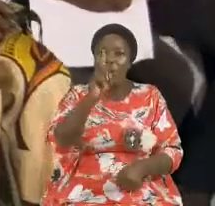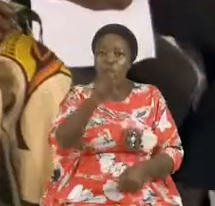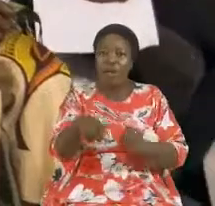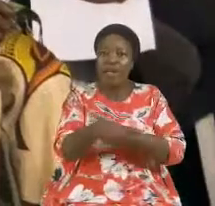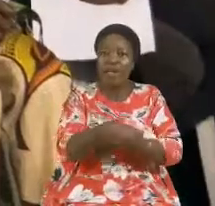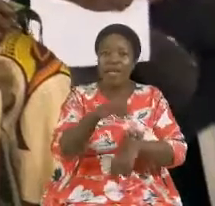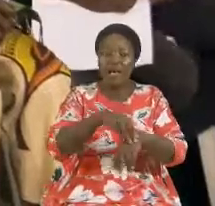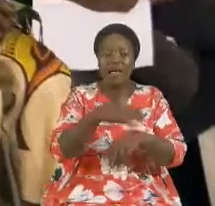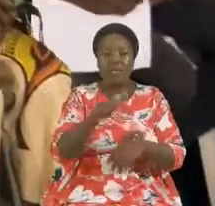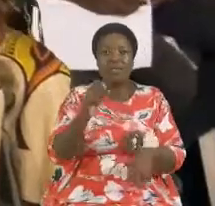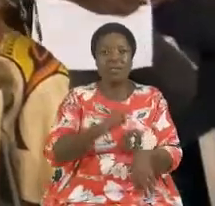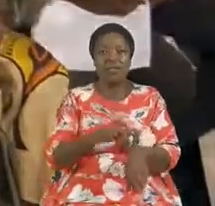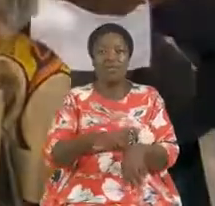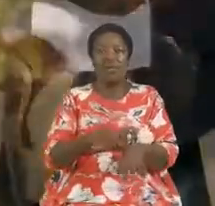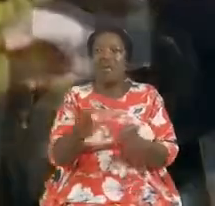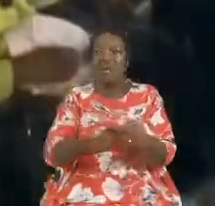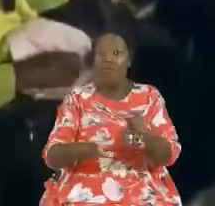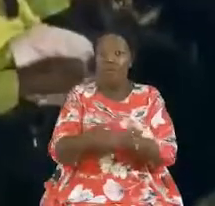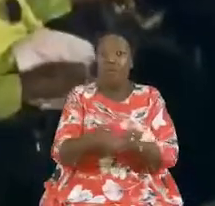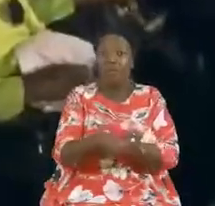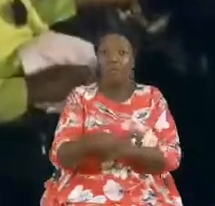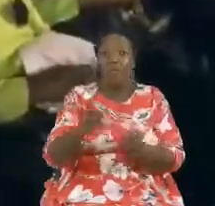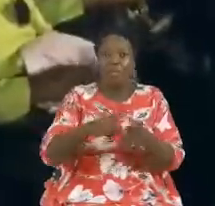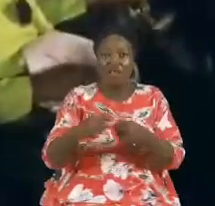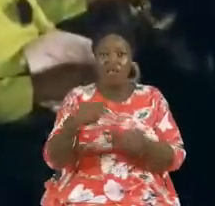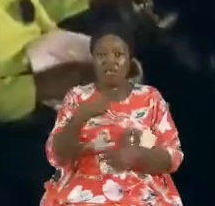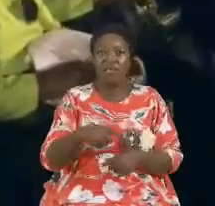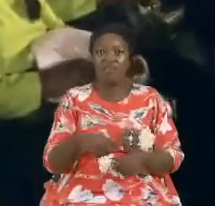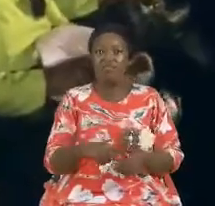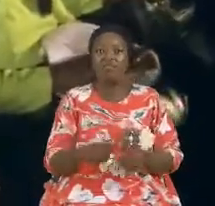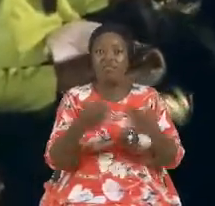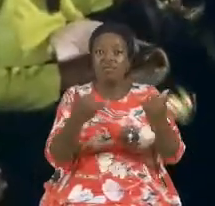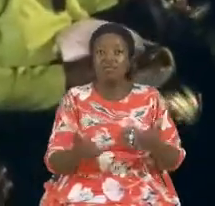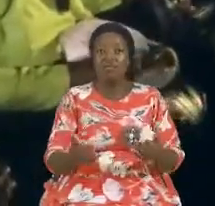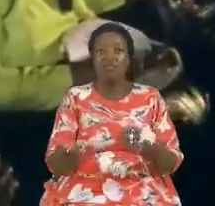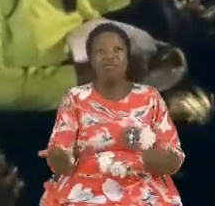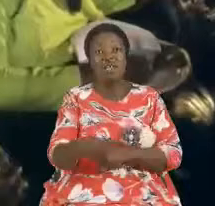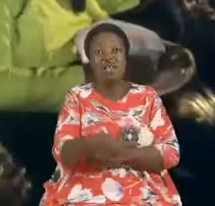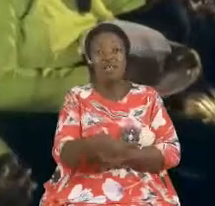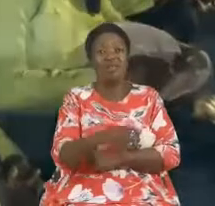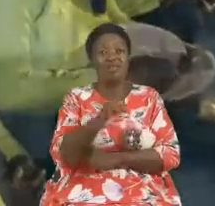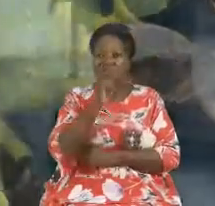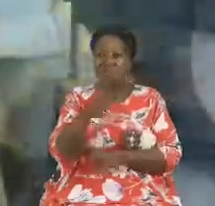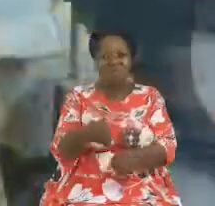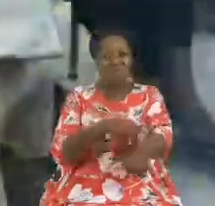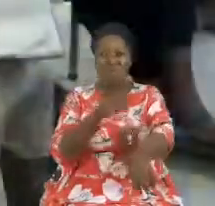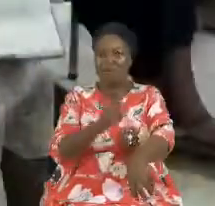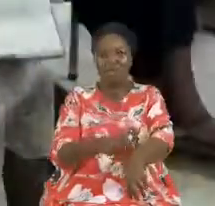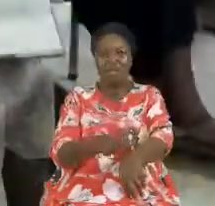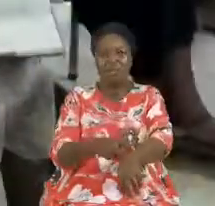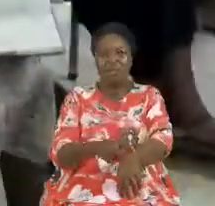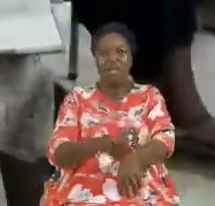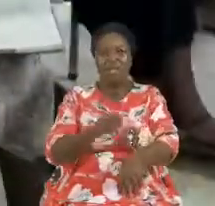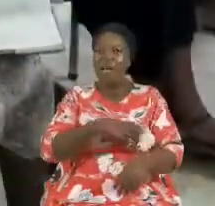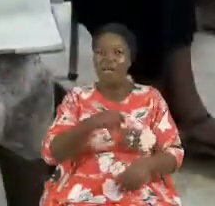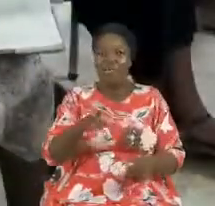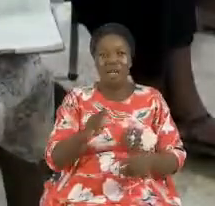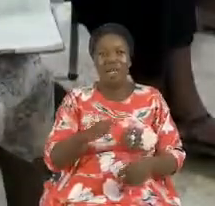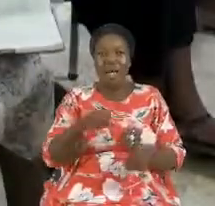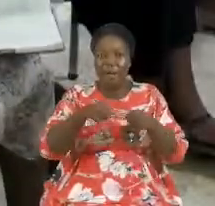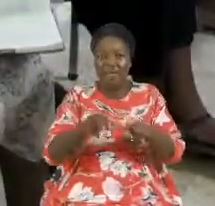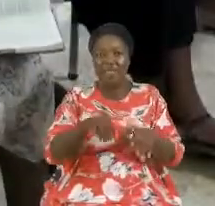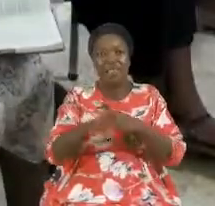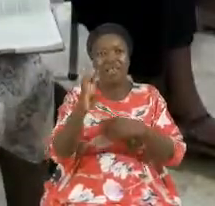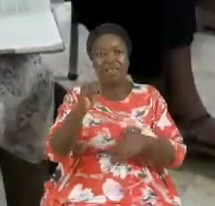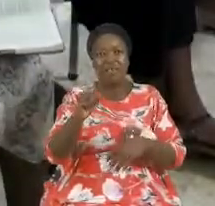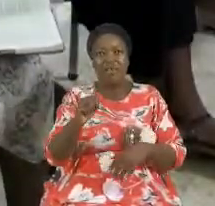will abide. One day at a time. Every day, you say today, it's